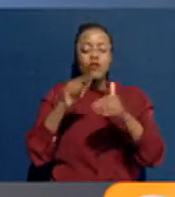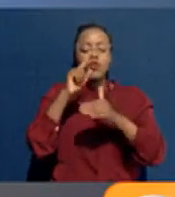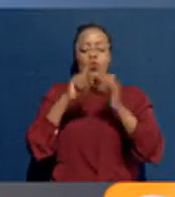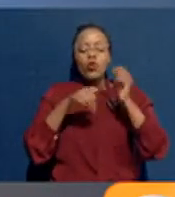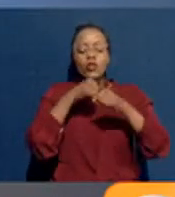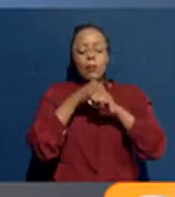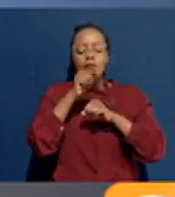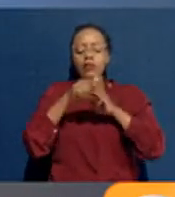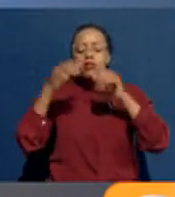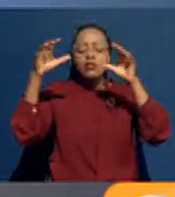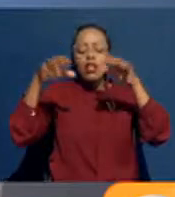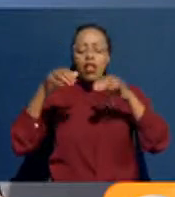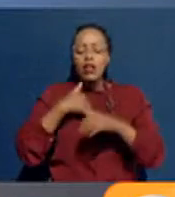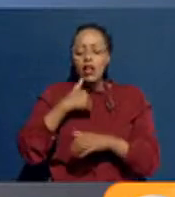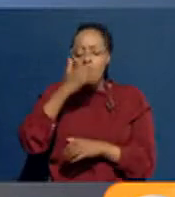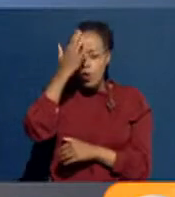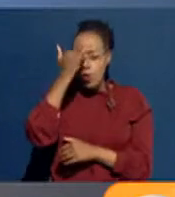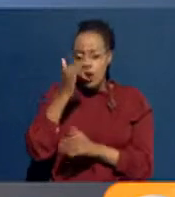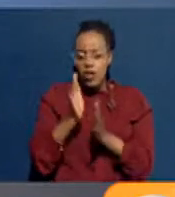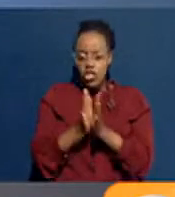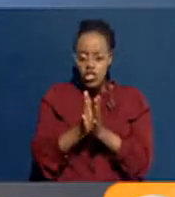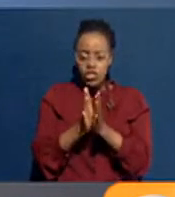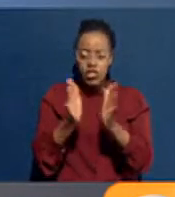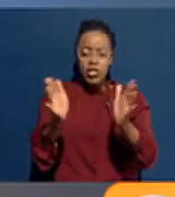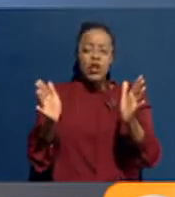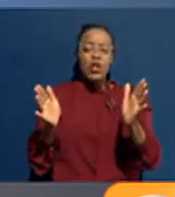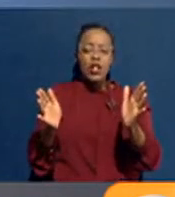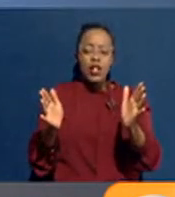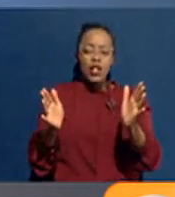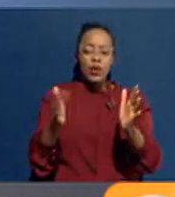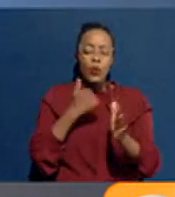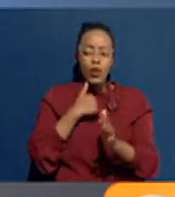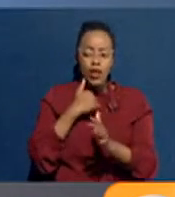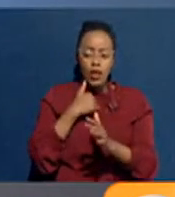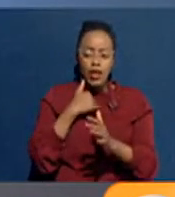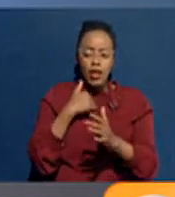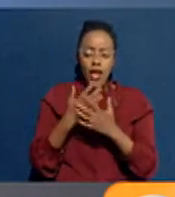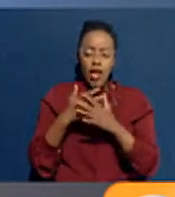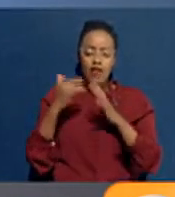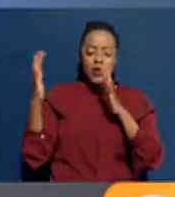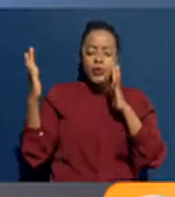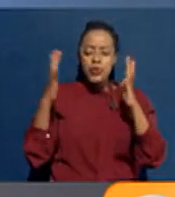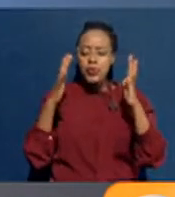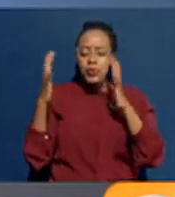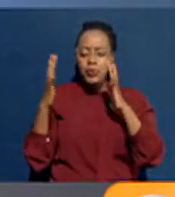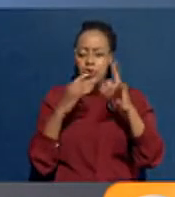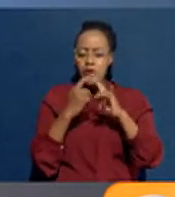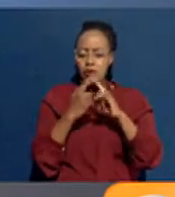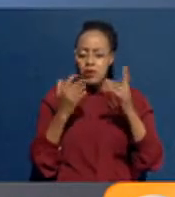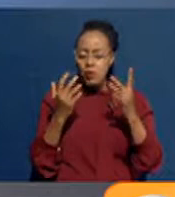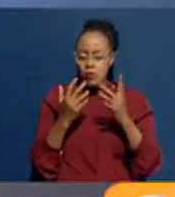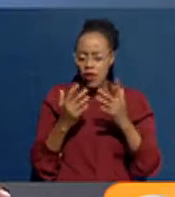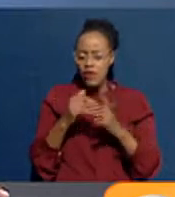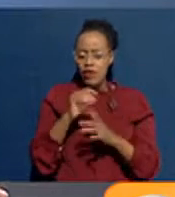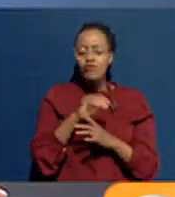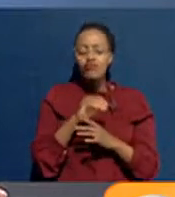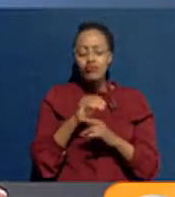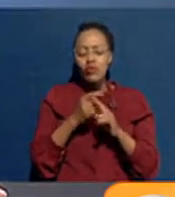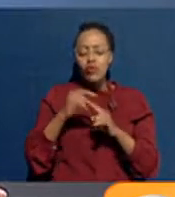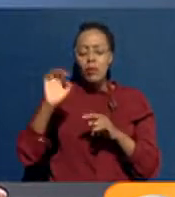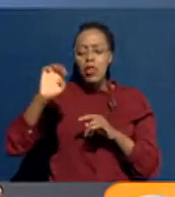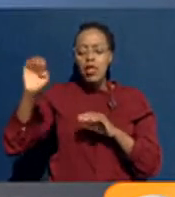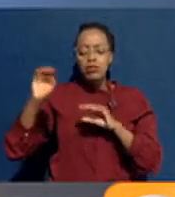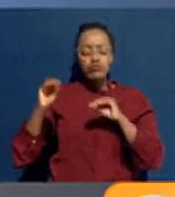it. Because in general, you have winds flowing from the east towards the west.